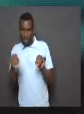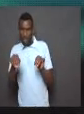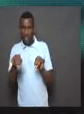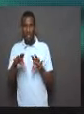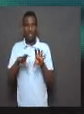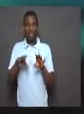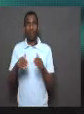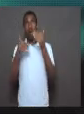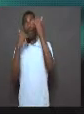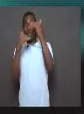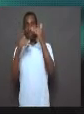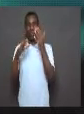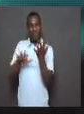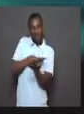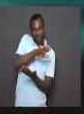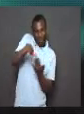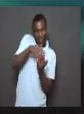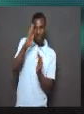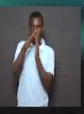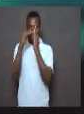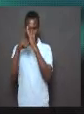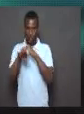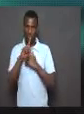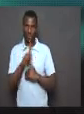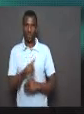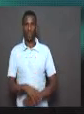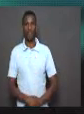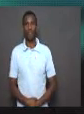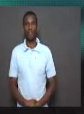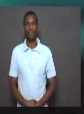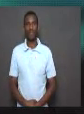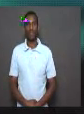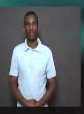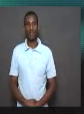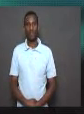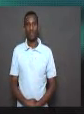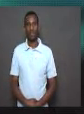Entropy is the measure of the amount of disorder in a system.